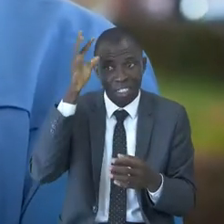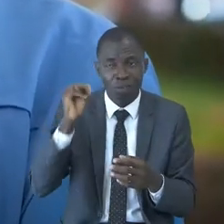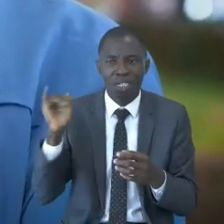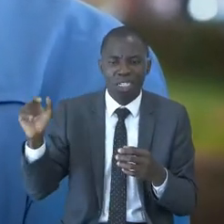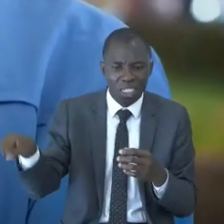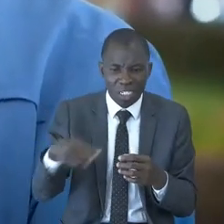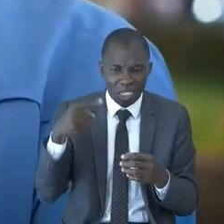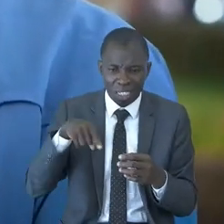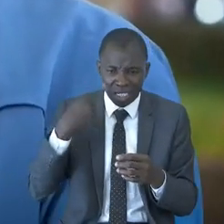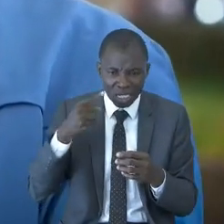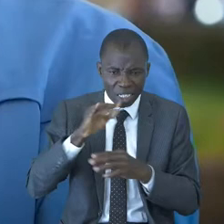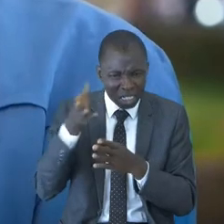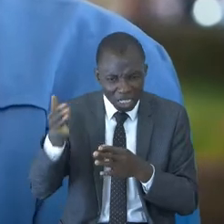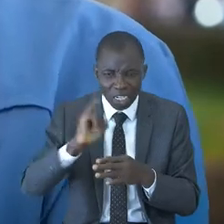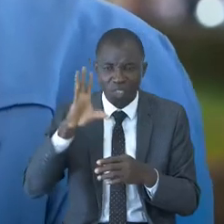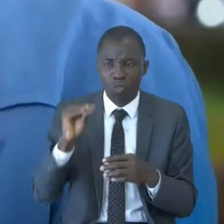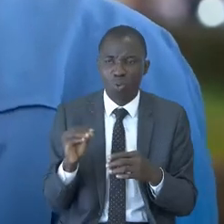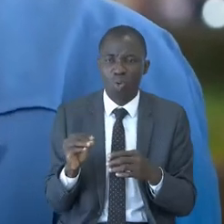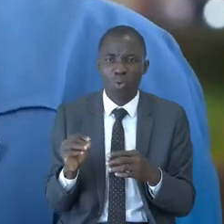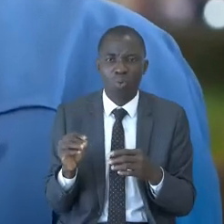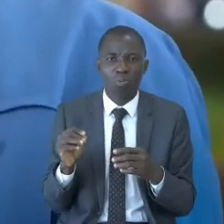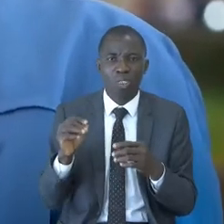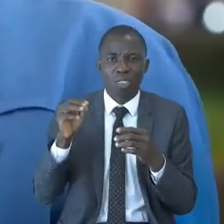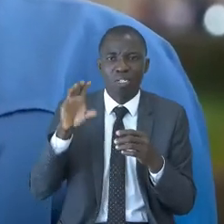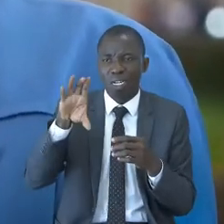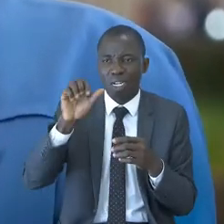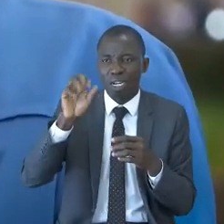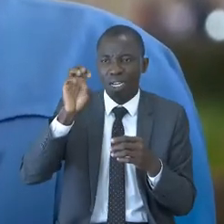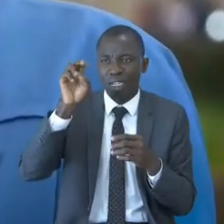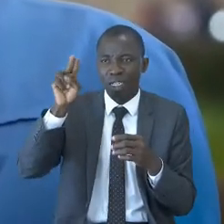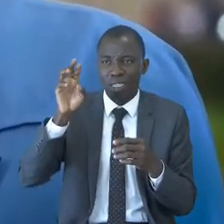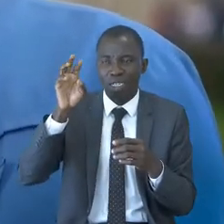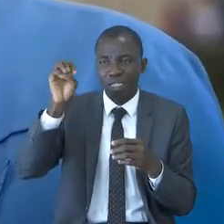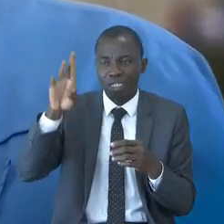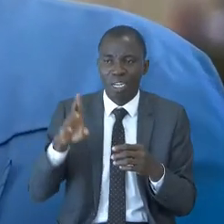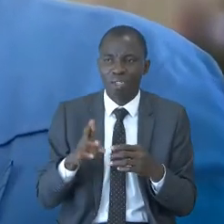again. So this is me. And they can see me,